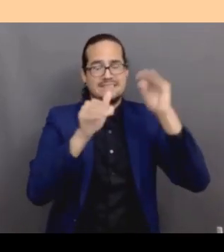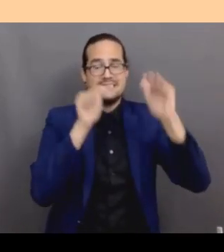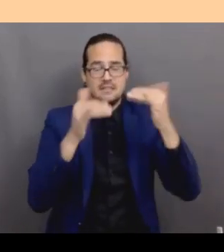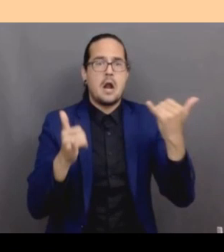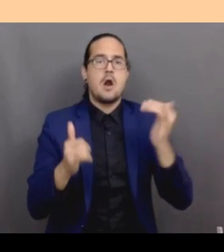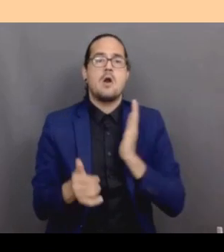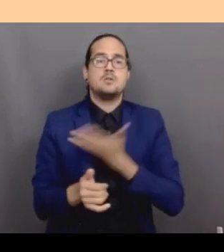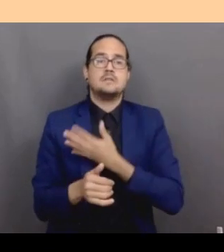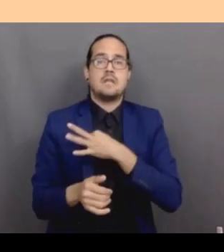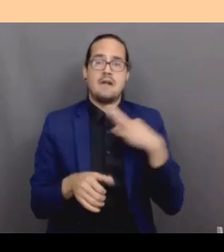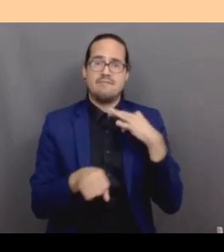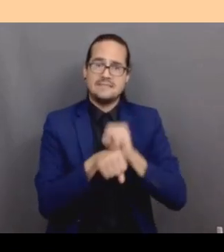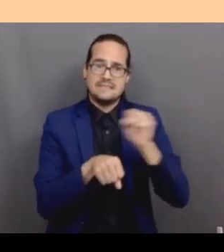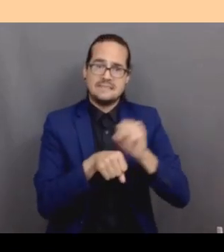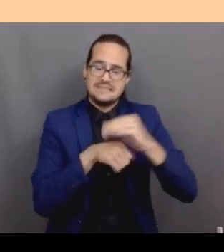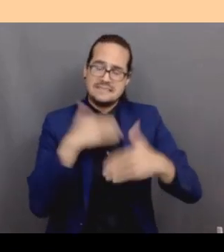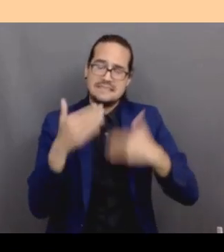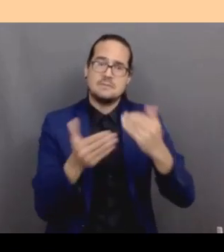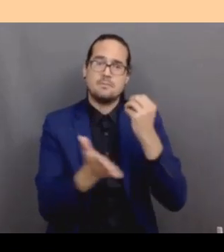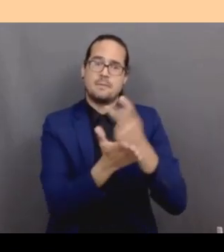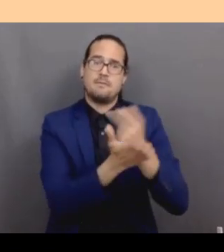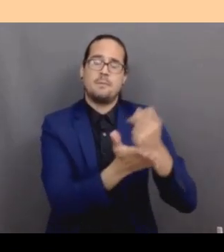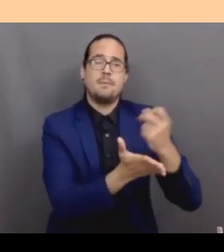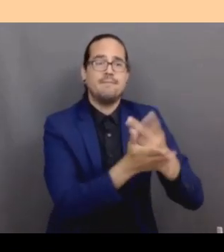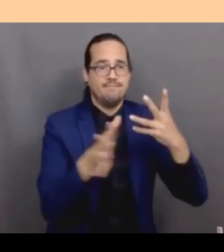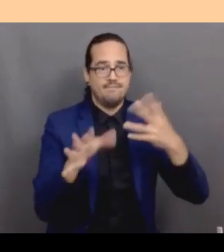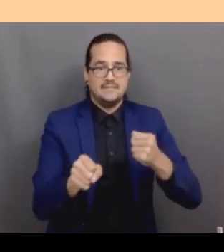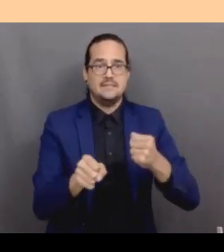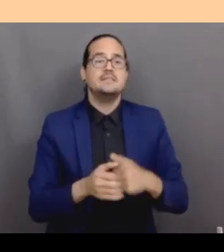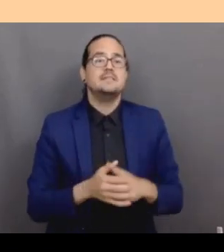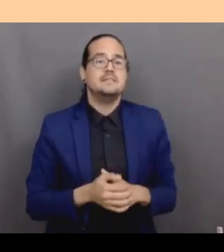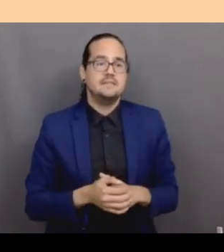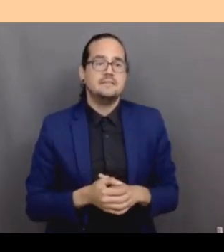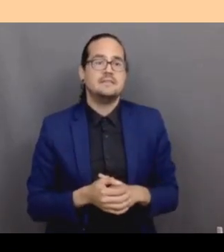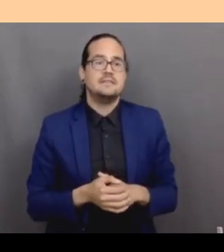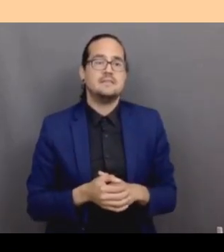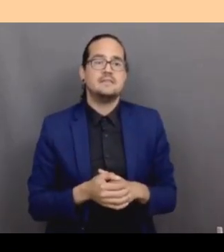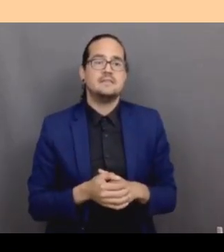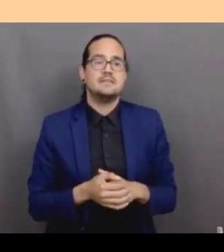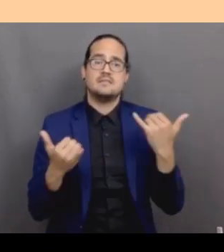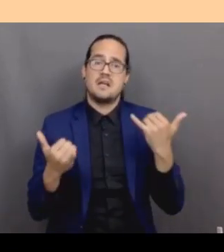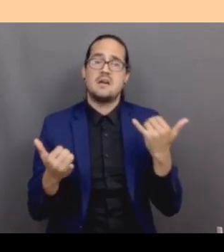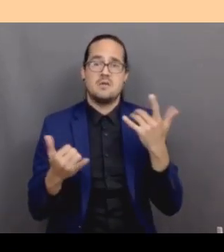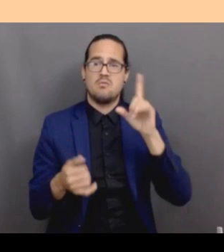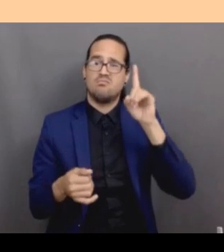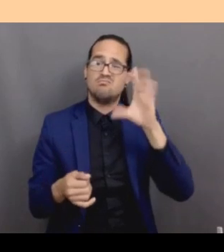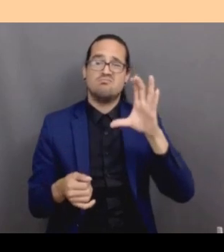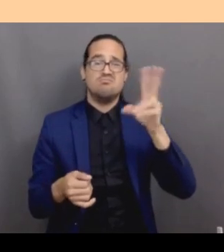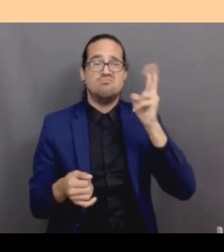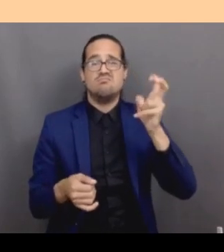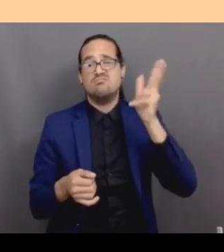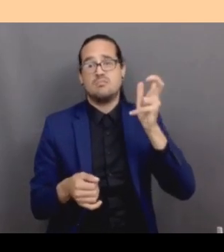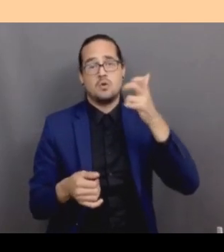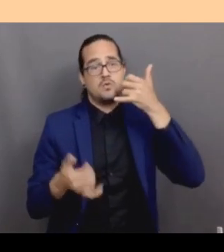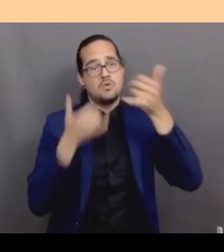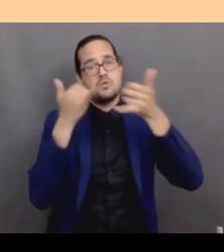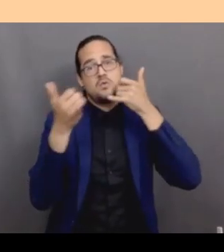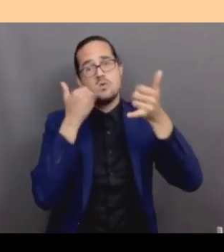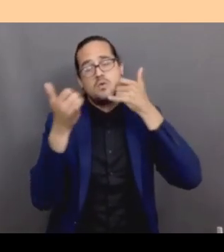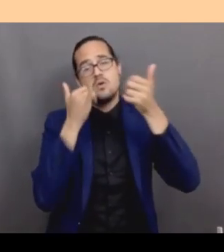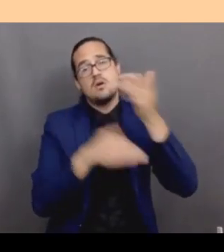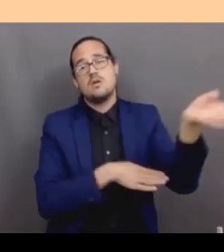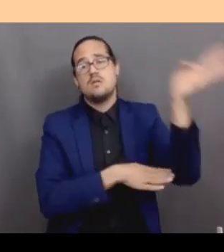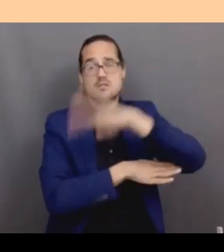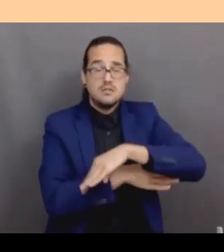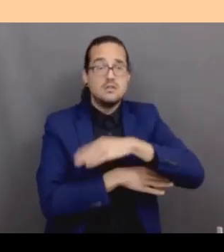hundreds of calls a day for public assistance applications, and staff are working tirelessly to meet the demands as well. The